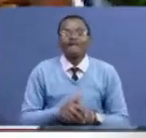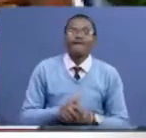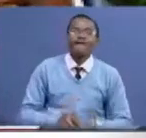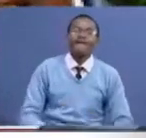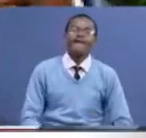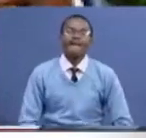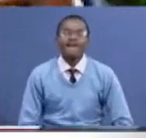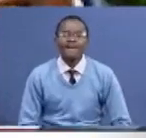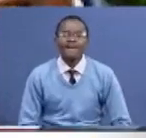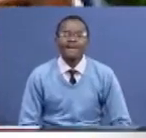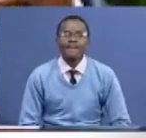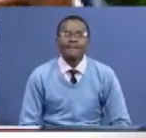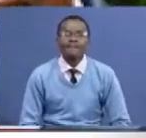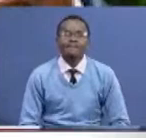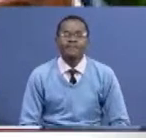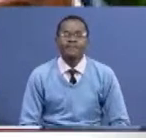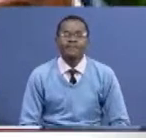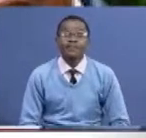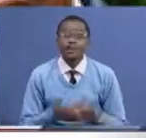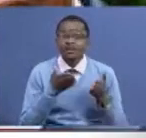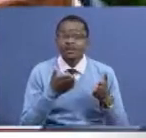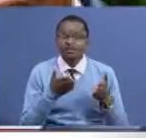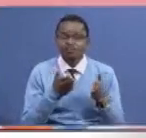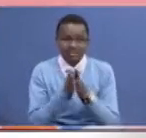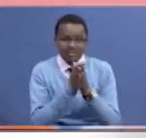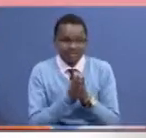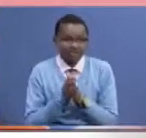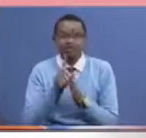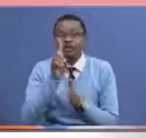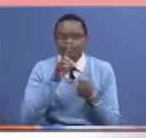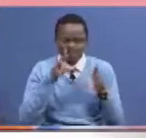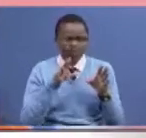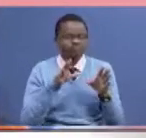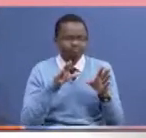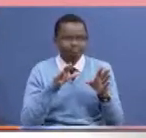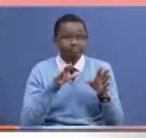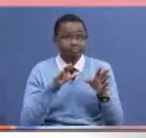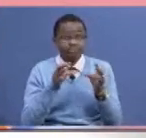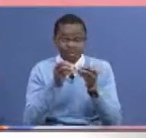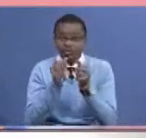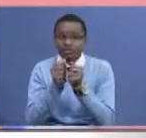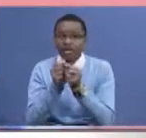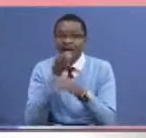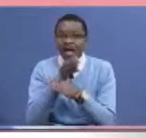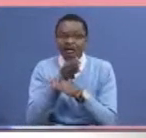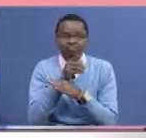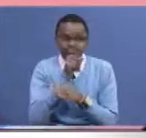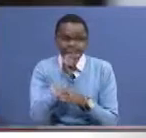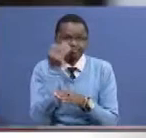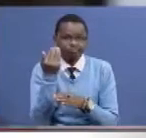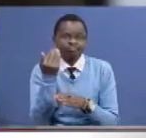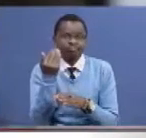They say in politics there are no permanent enemies. This is the narrative Nairobi residents are coming to terms with after Nairobi Governor